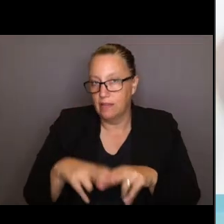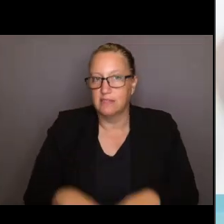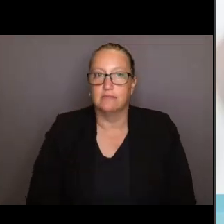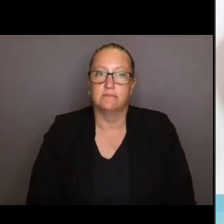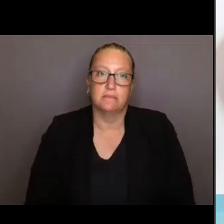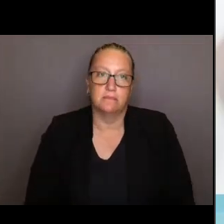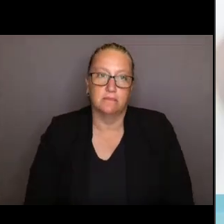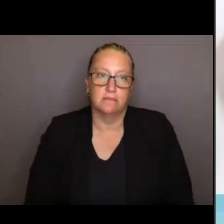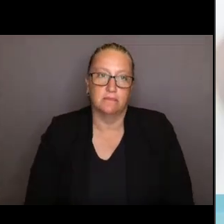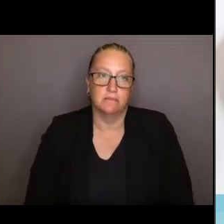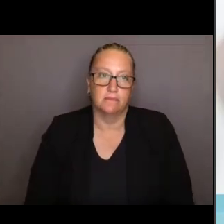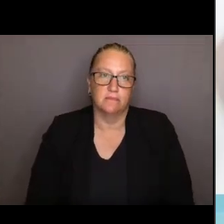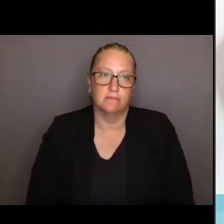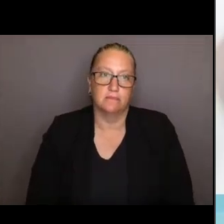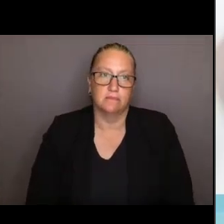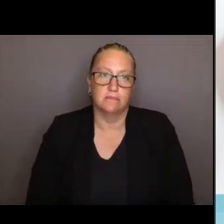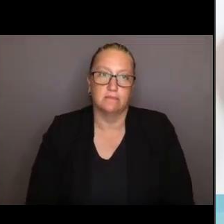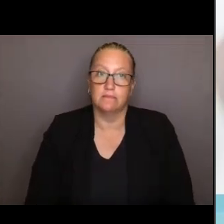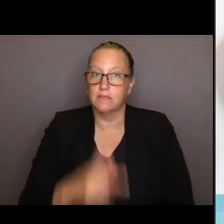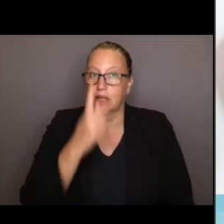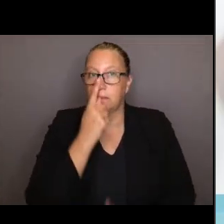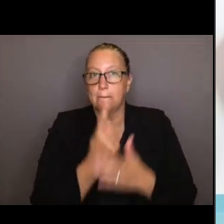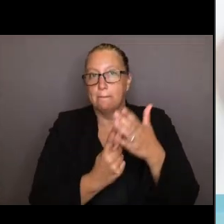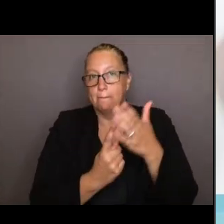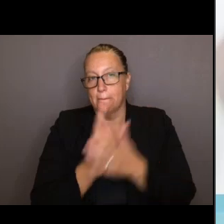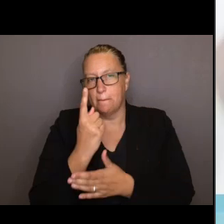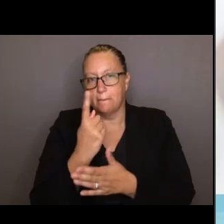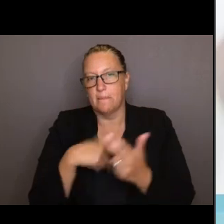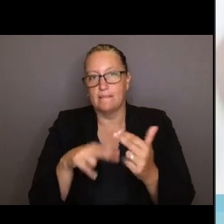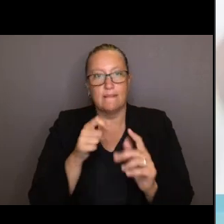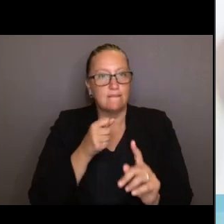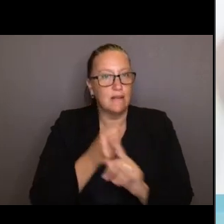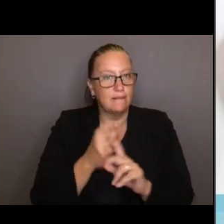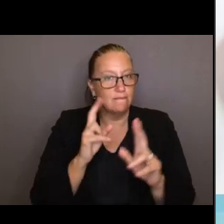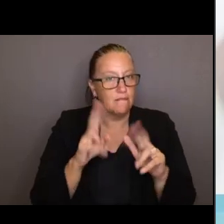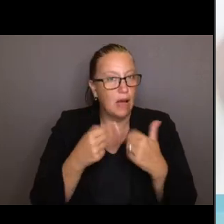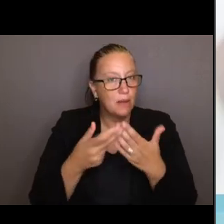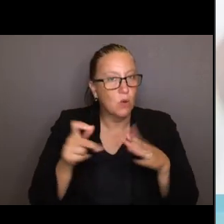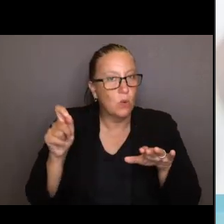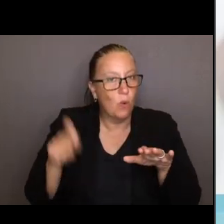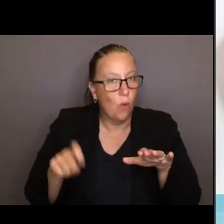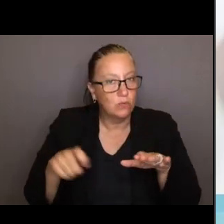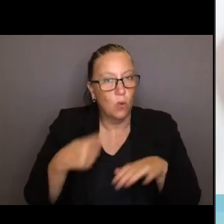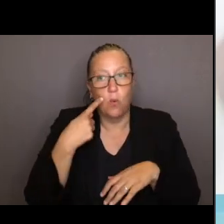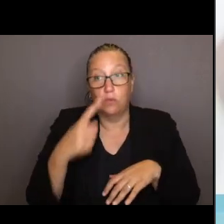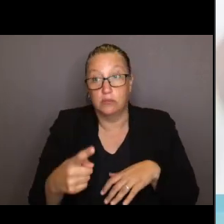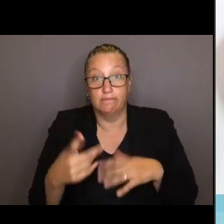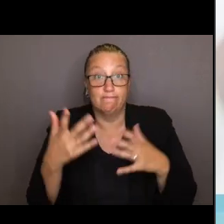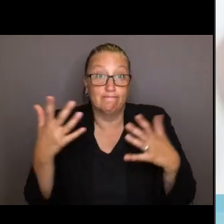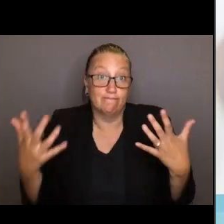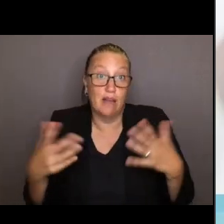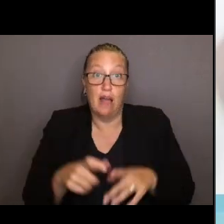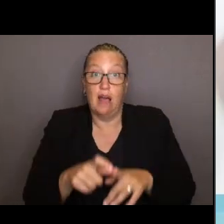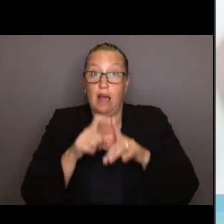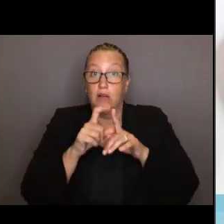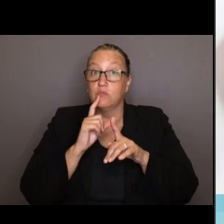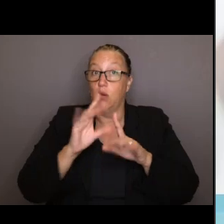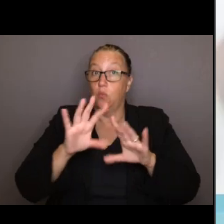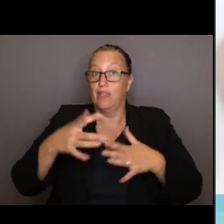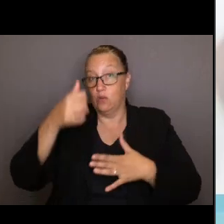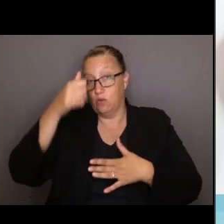be raised. Whether that would affect family court orders, it would be hard to say, not knowing all of the information. I think